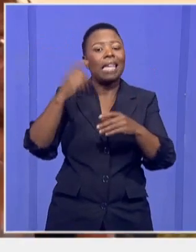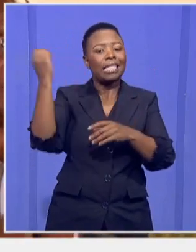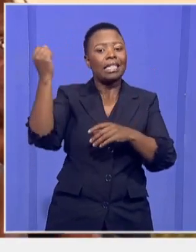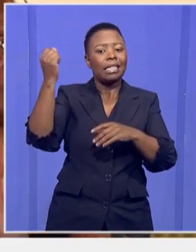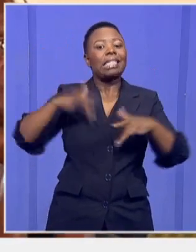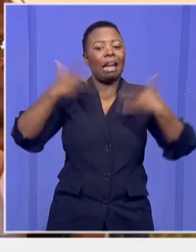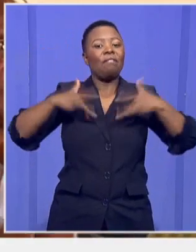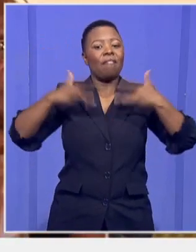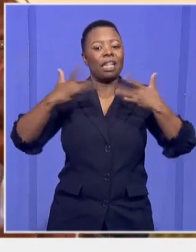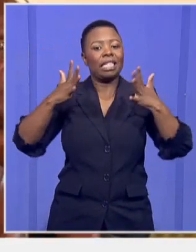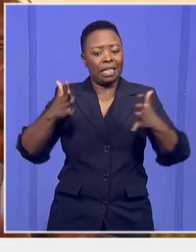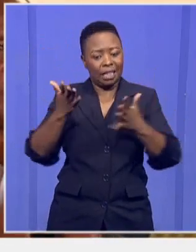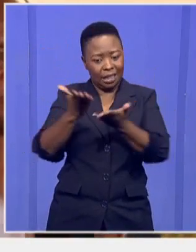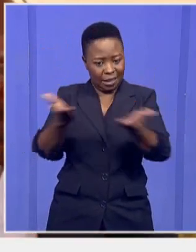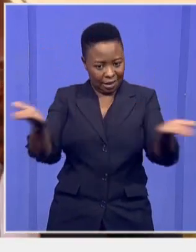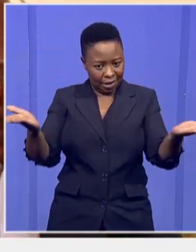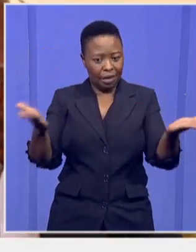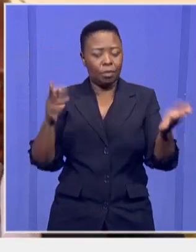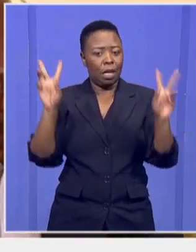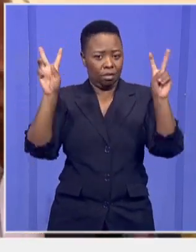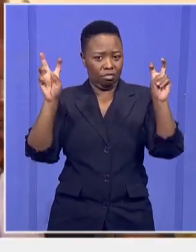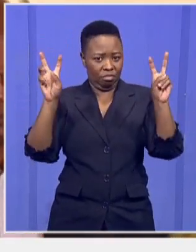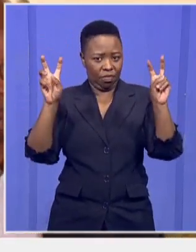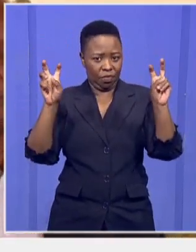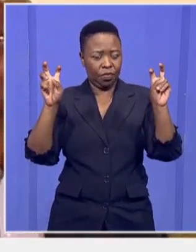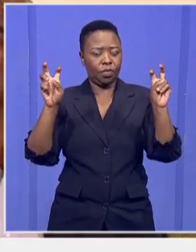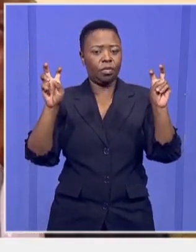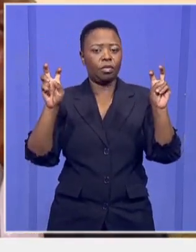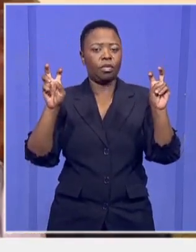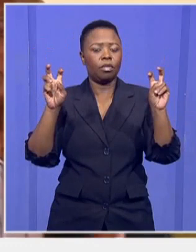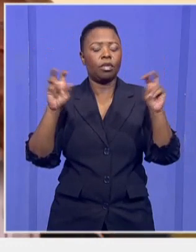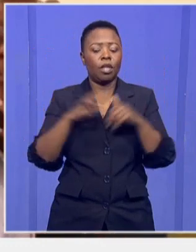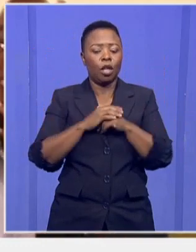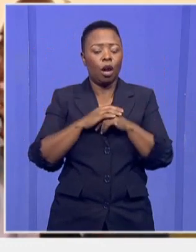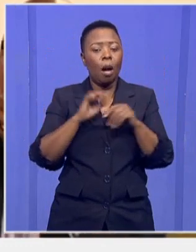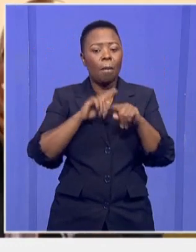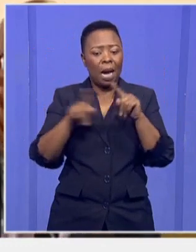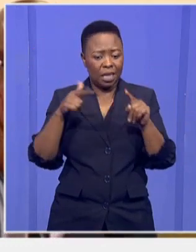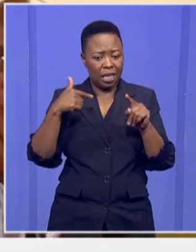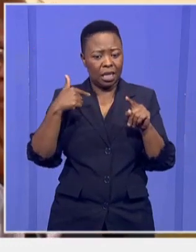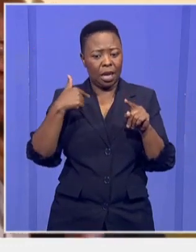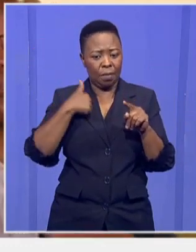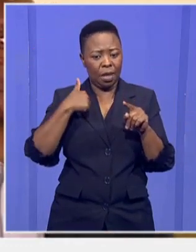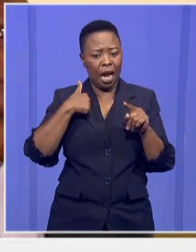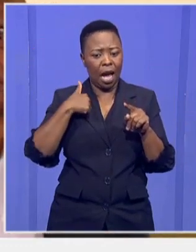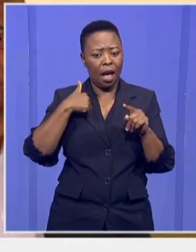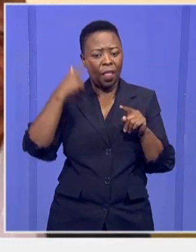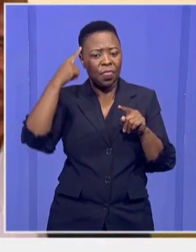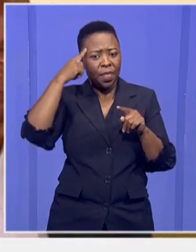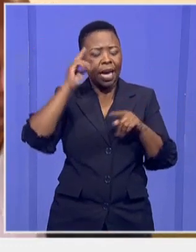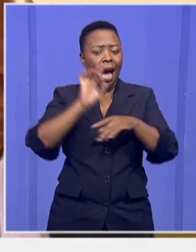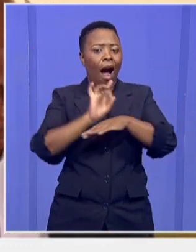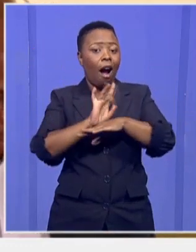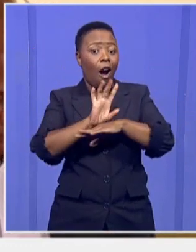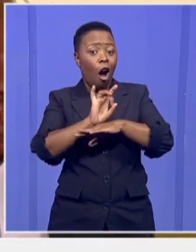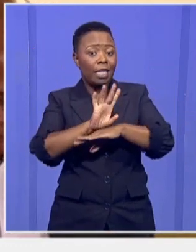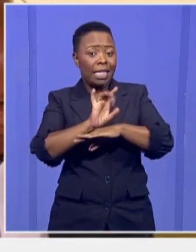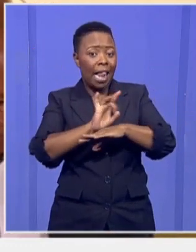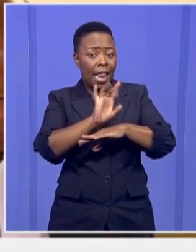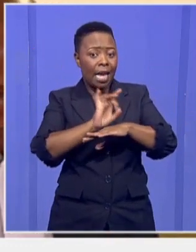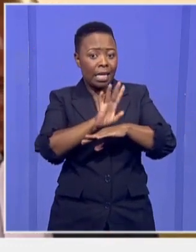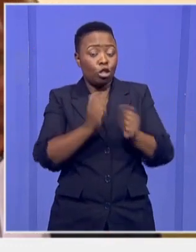them. But I do think that we have counseling services in our